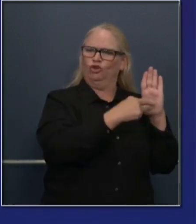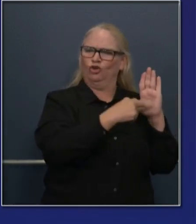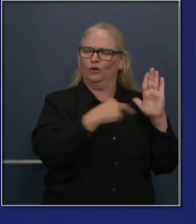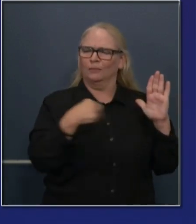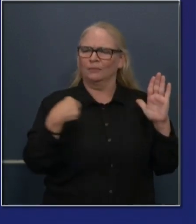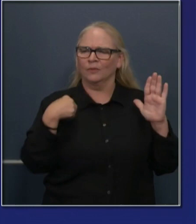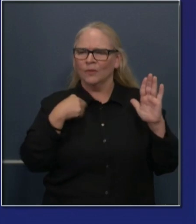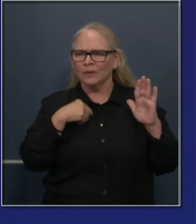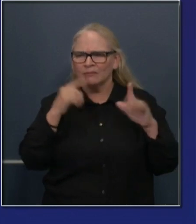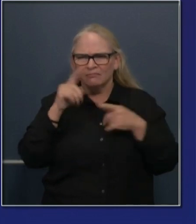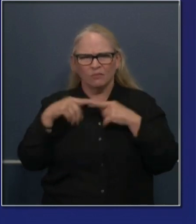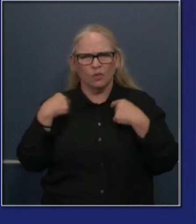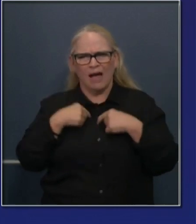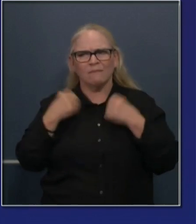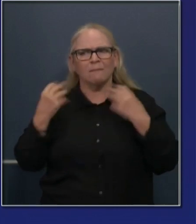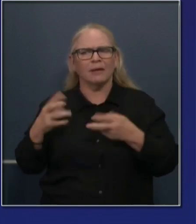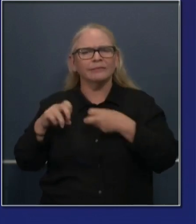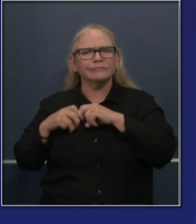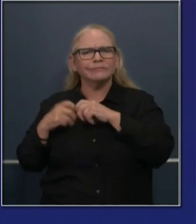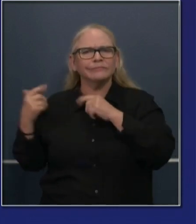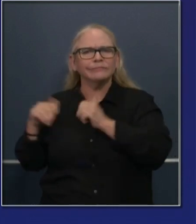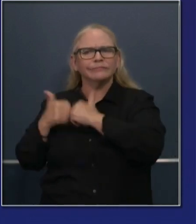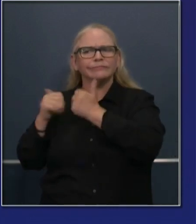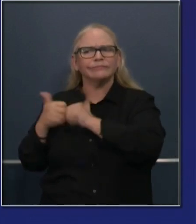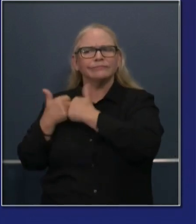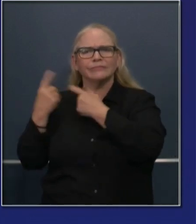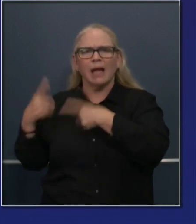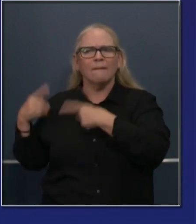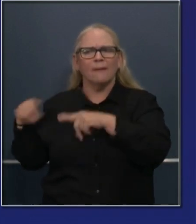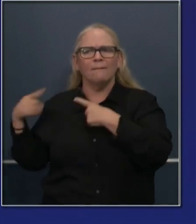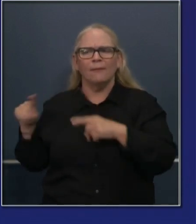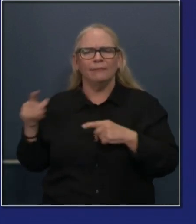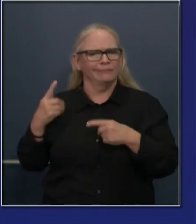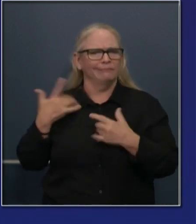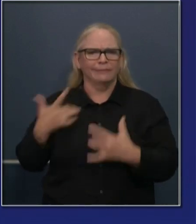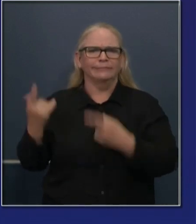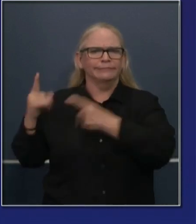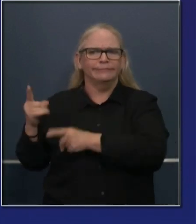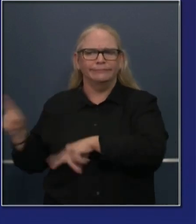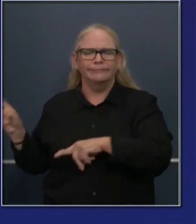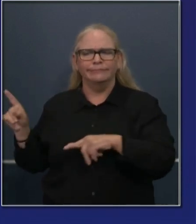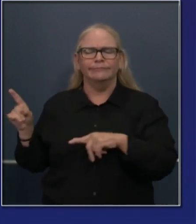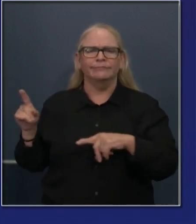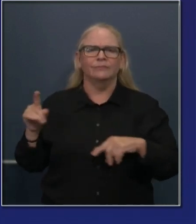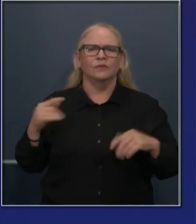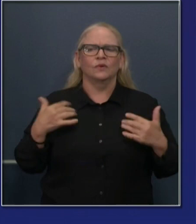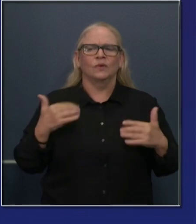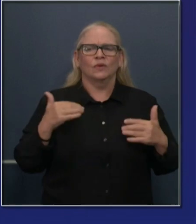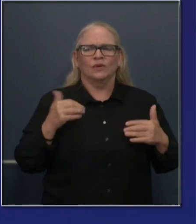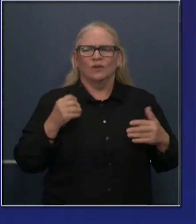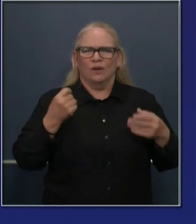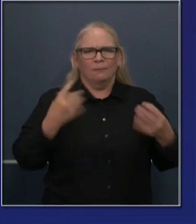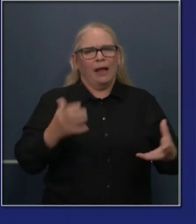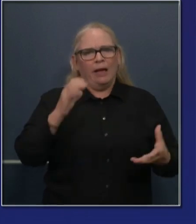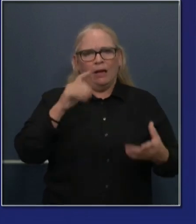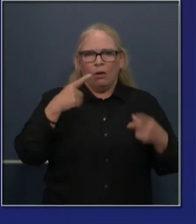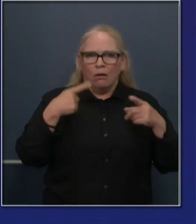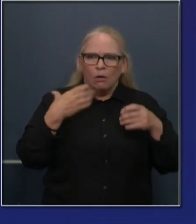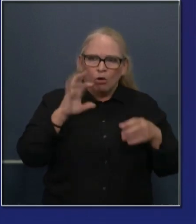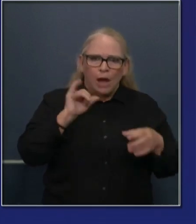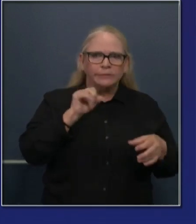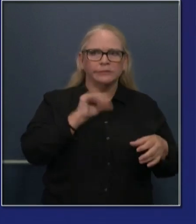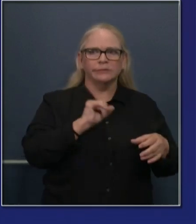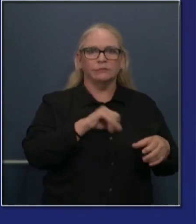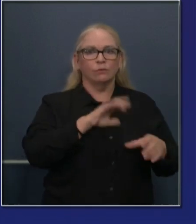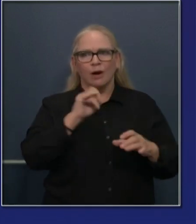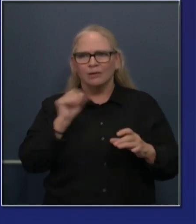the crisis of the day and, our P&L statements and taxes and fees and this and that and everything else. And now we stack 7, 8, 10